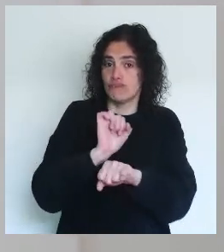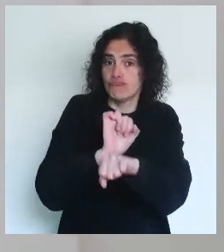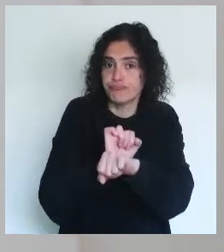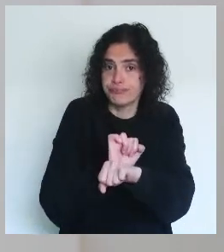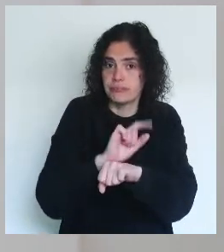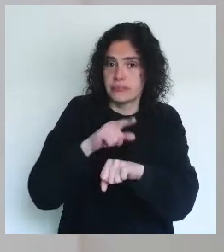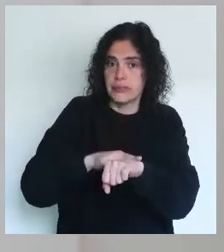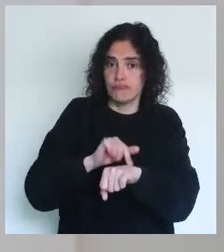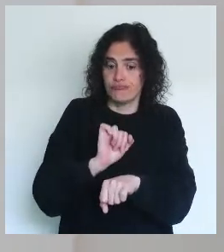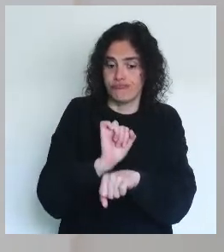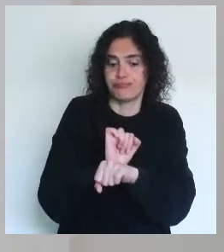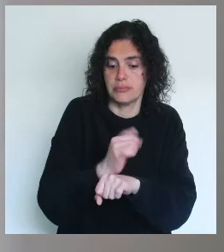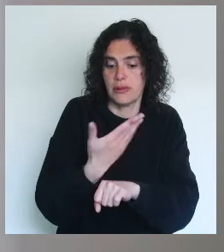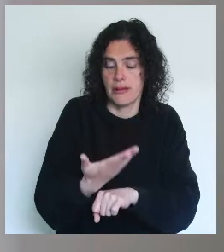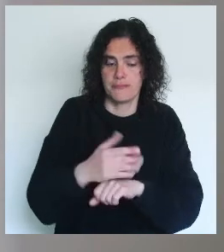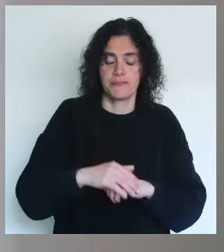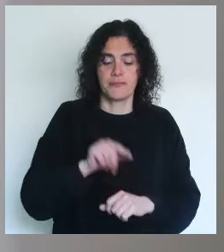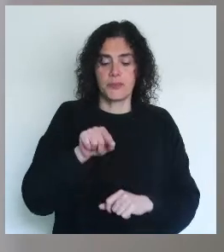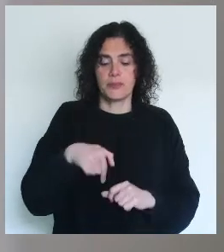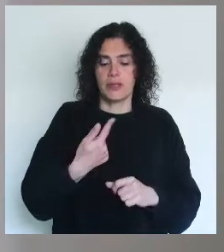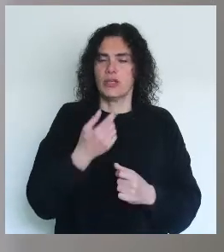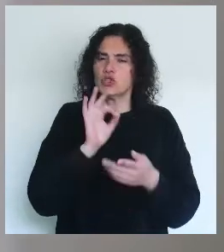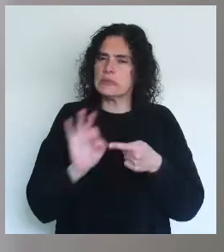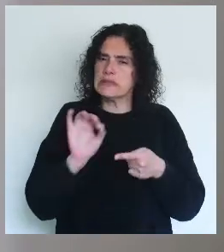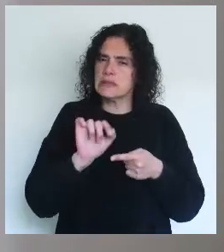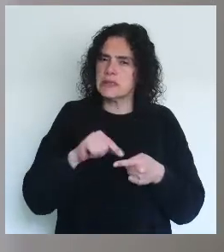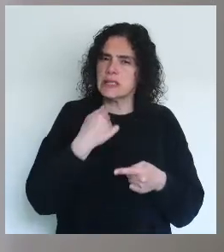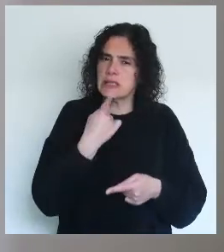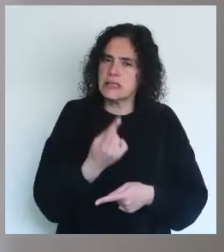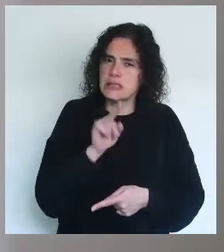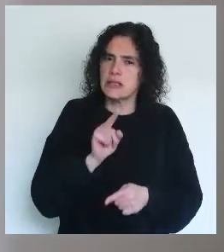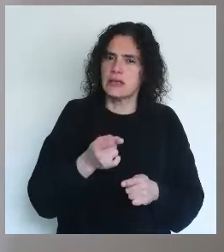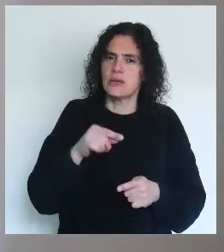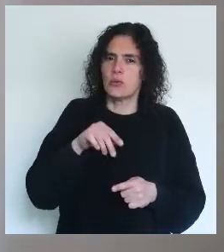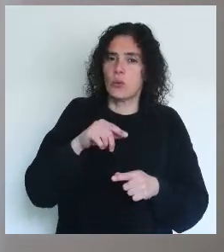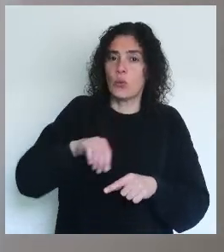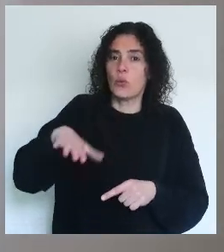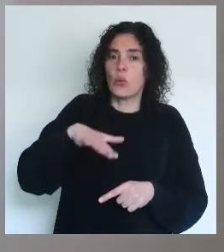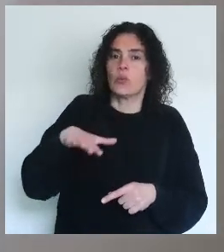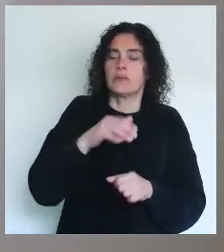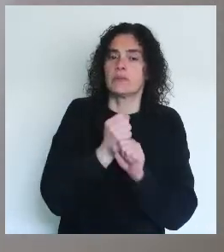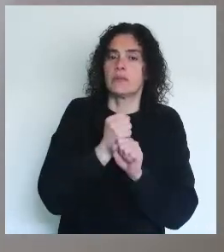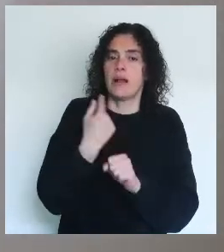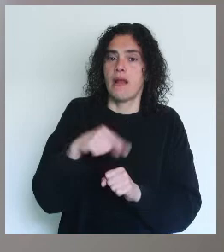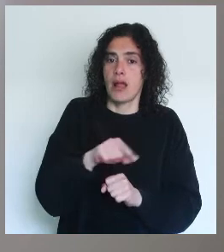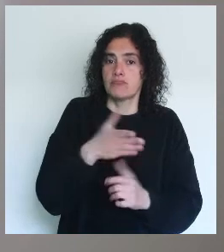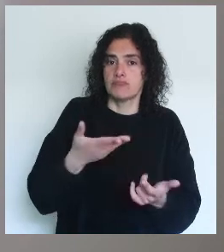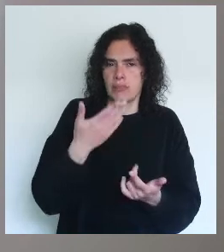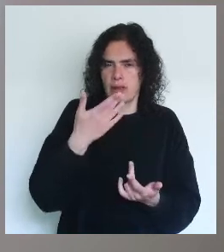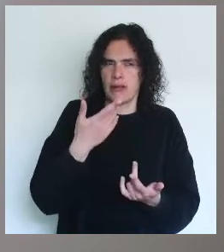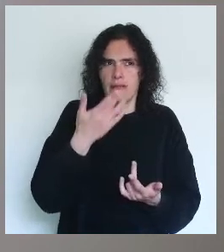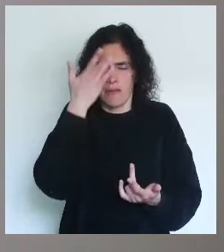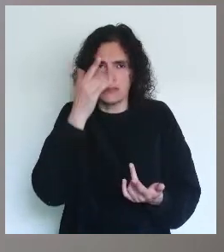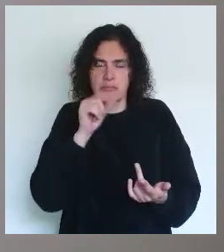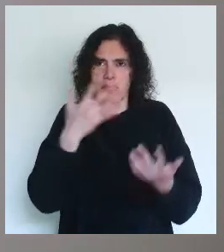moment. Time has been frozen here. I need to be specific here to tell you where the work is. It would be easy to